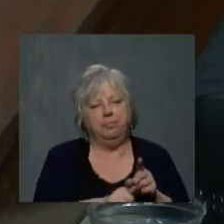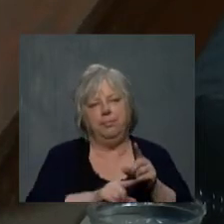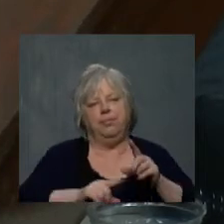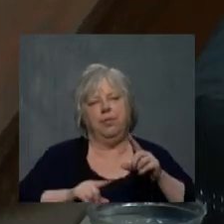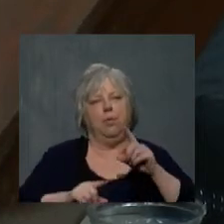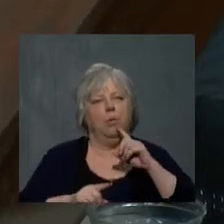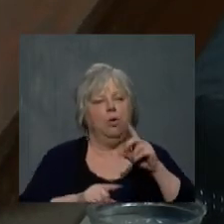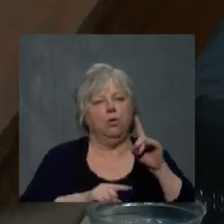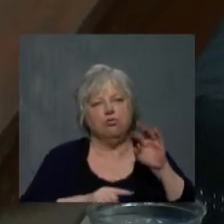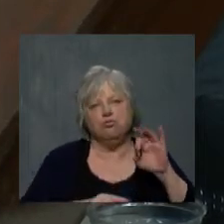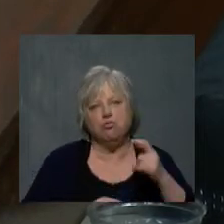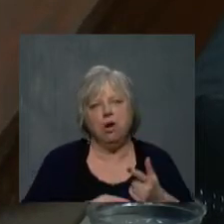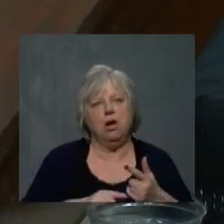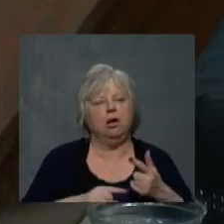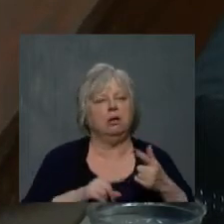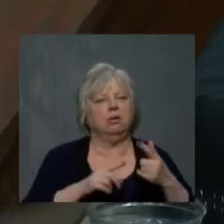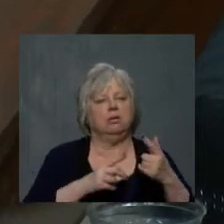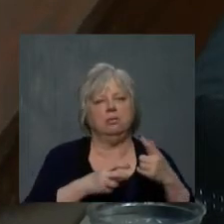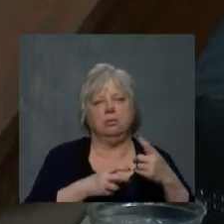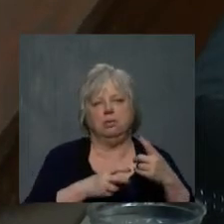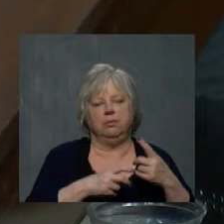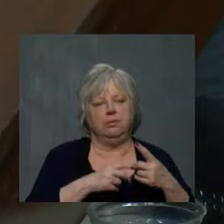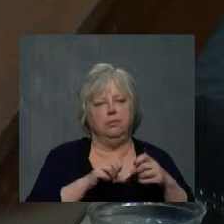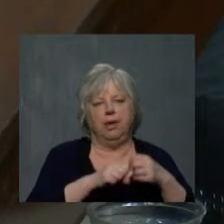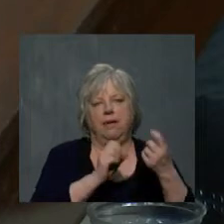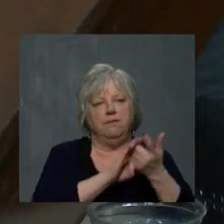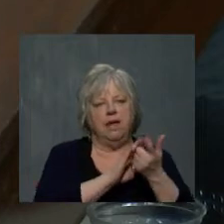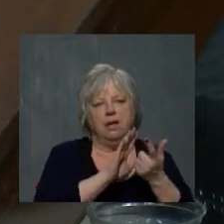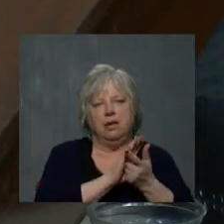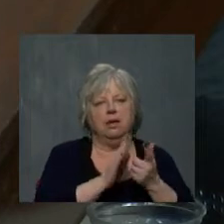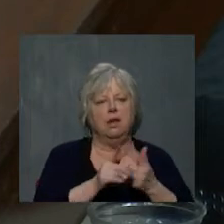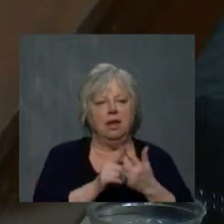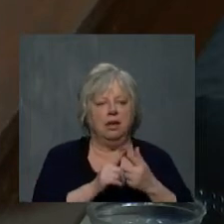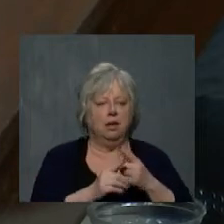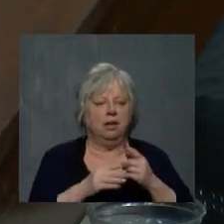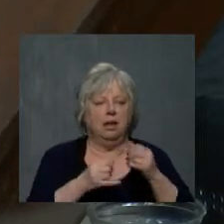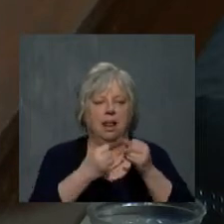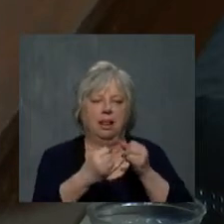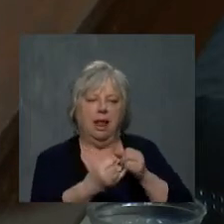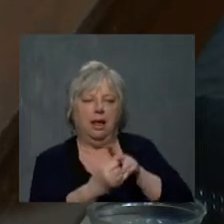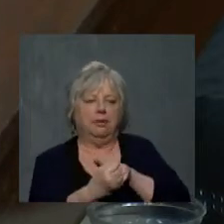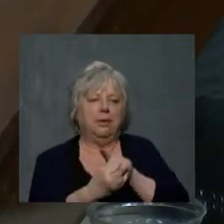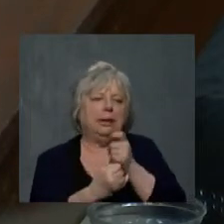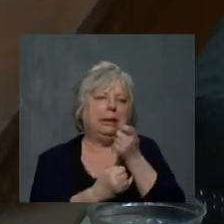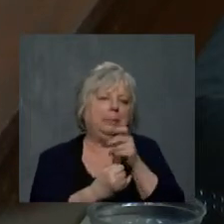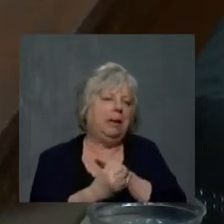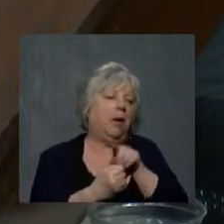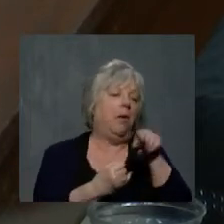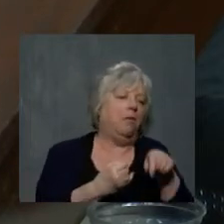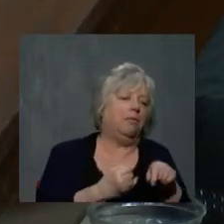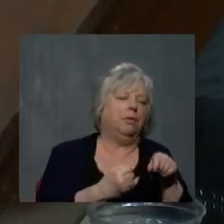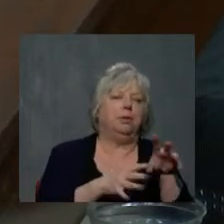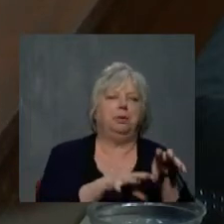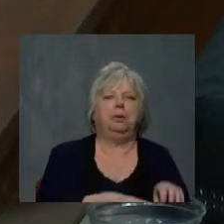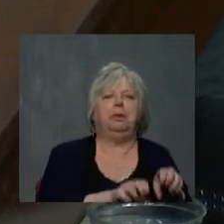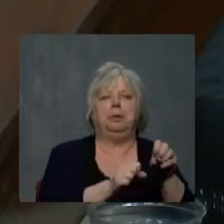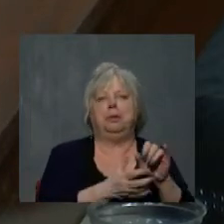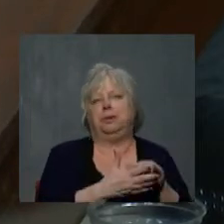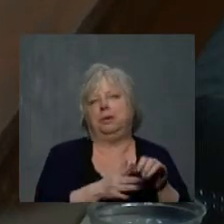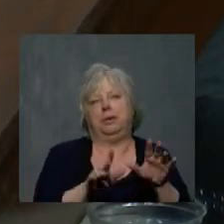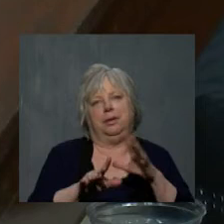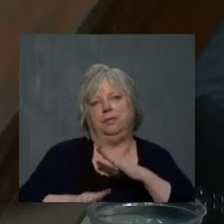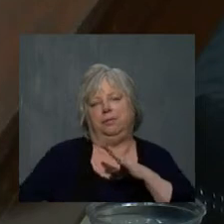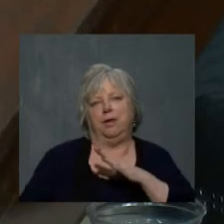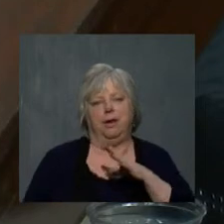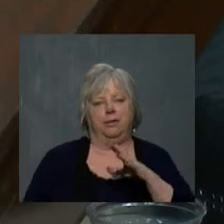felony drug offense, things of that nature, then just going slightly over the city limits to do that at the same location, it's